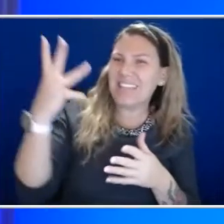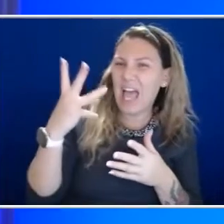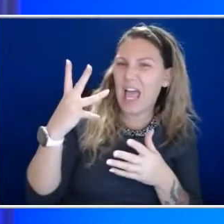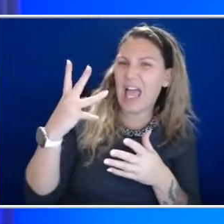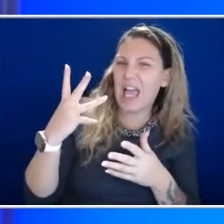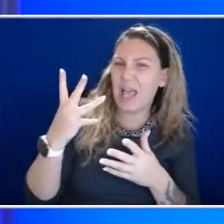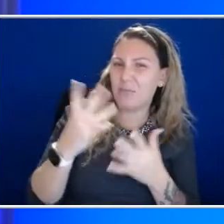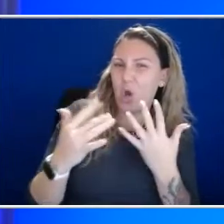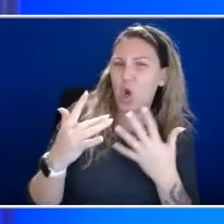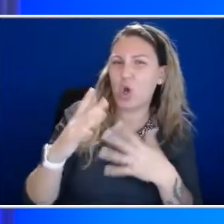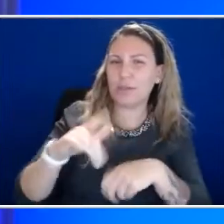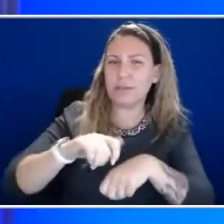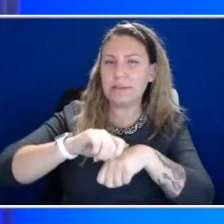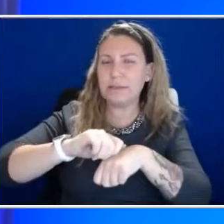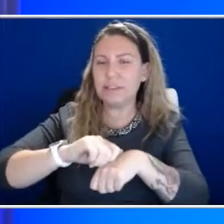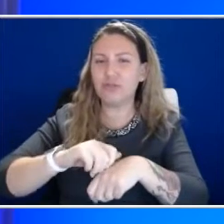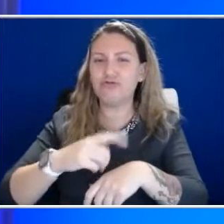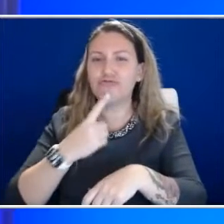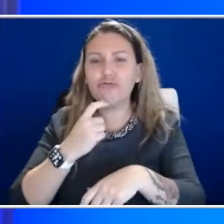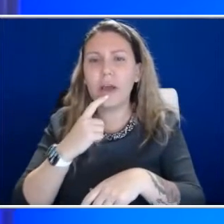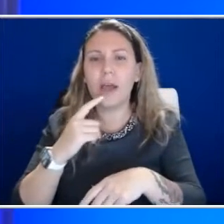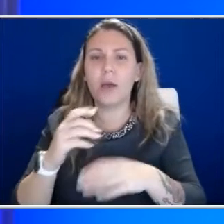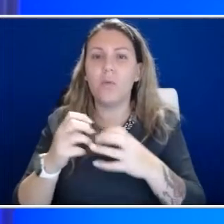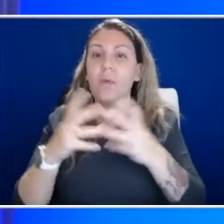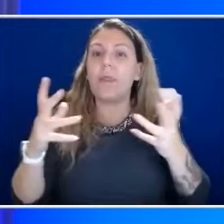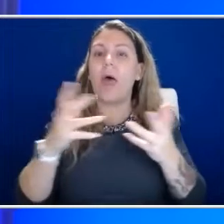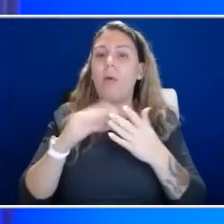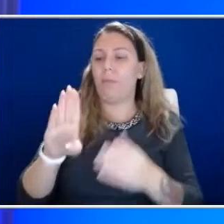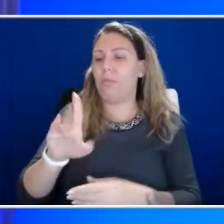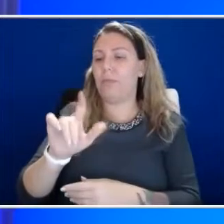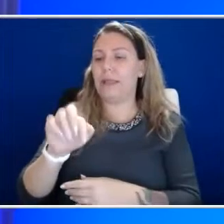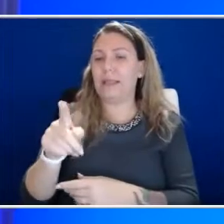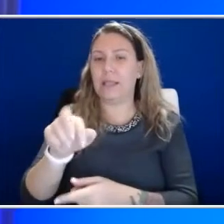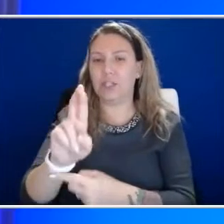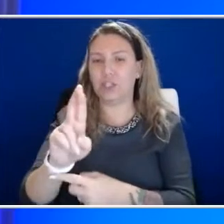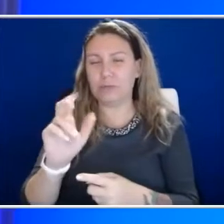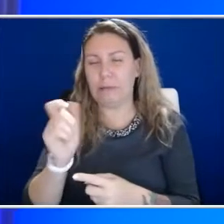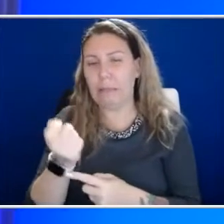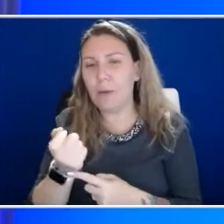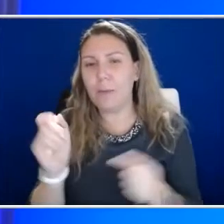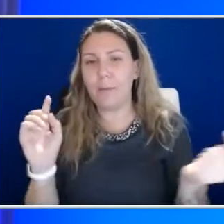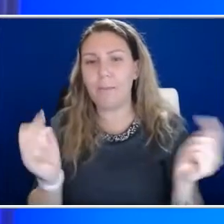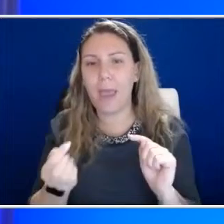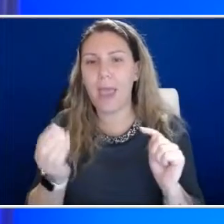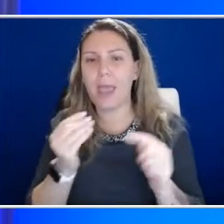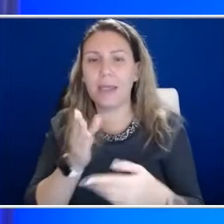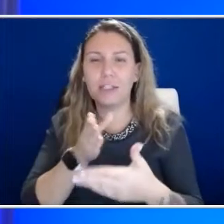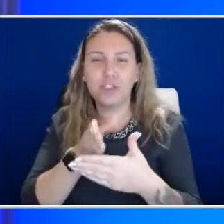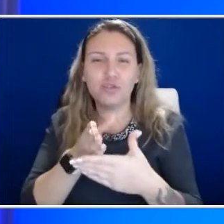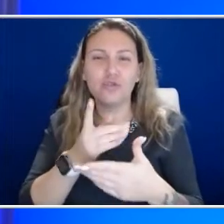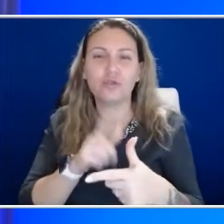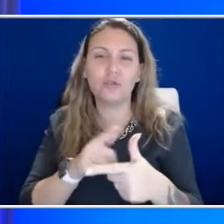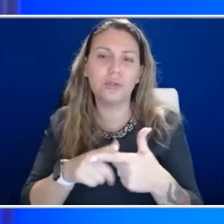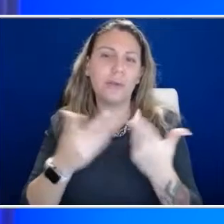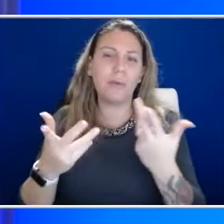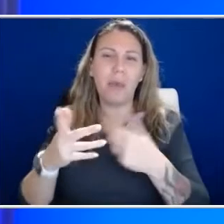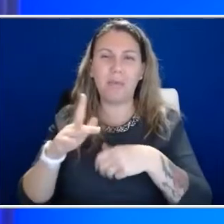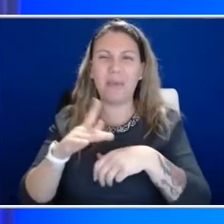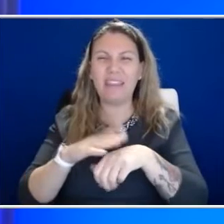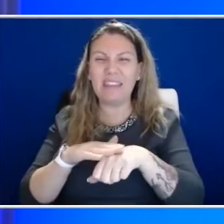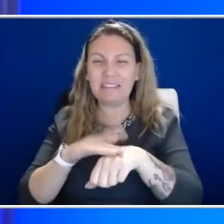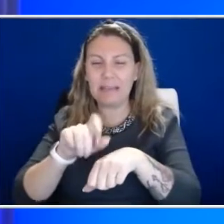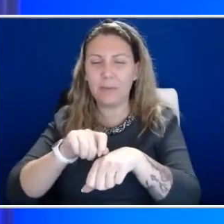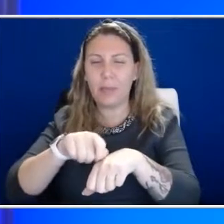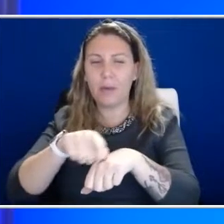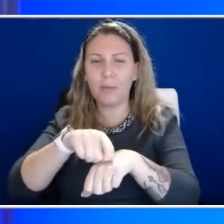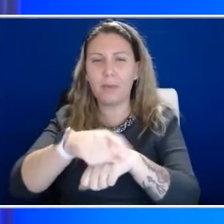red, but no blistering, just kind of a little bit pain, a little bit irritation, and then eventually some scaling of the skin. That can be managed just